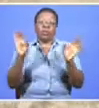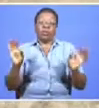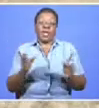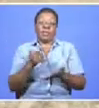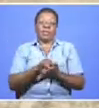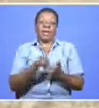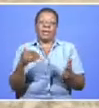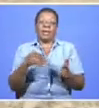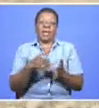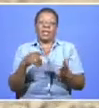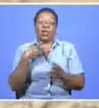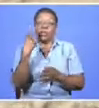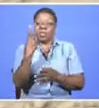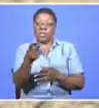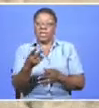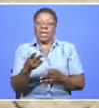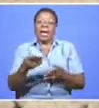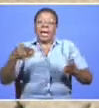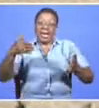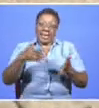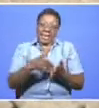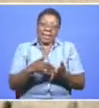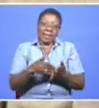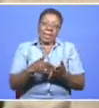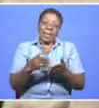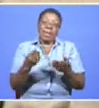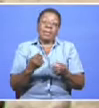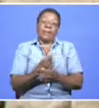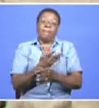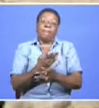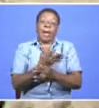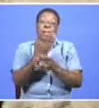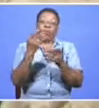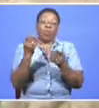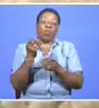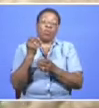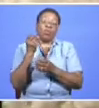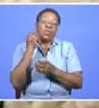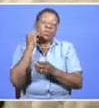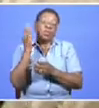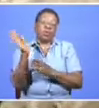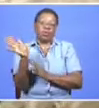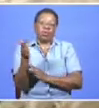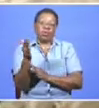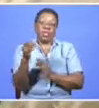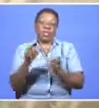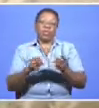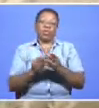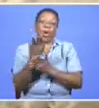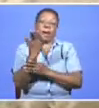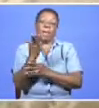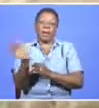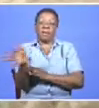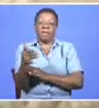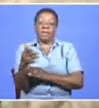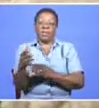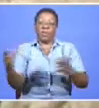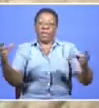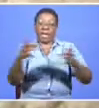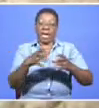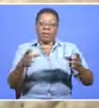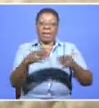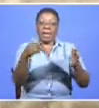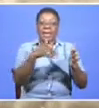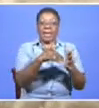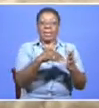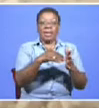see a revitalization of the mangroves and that the fish stock will improve and increase and